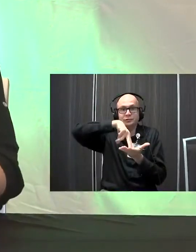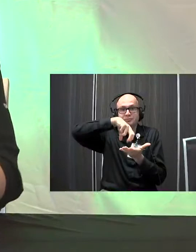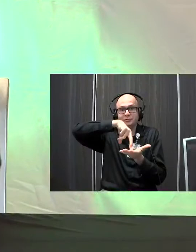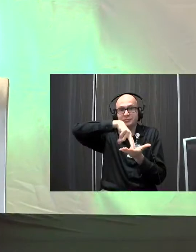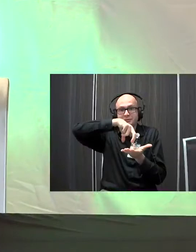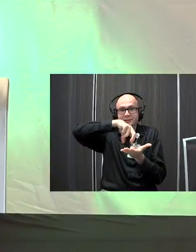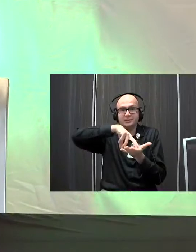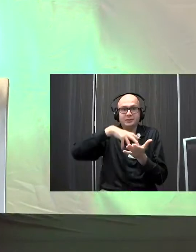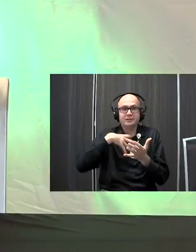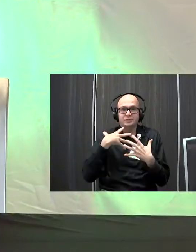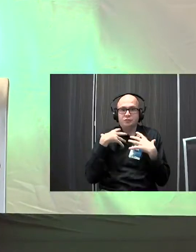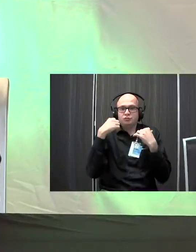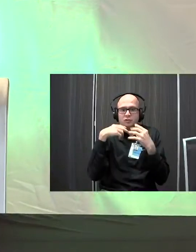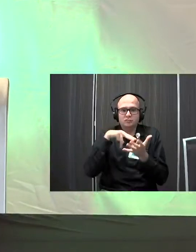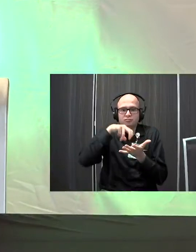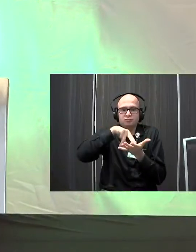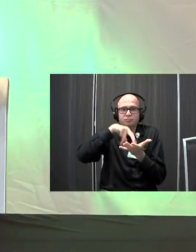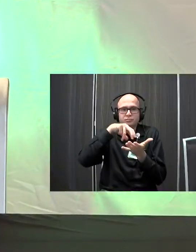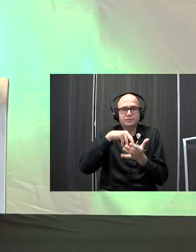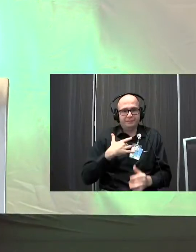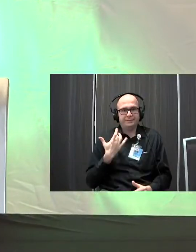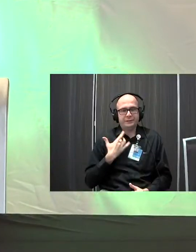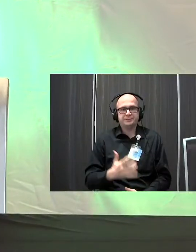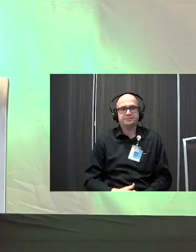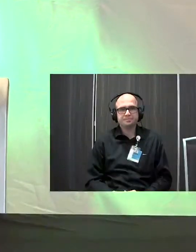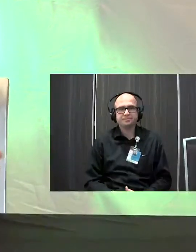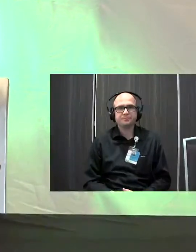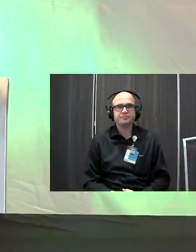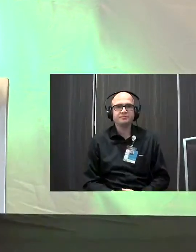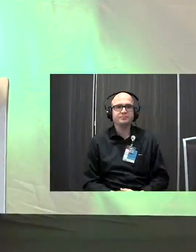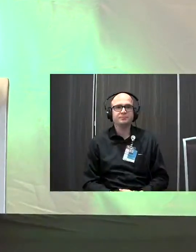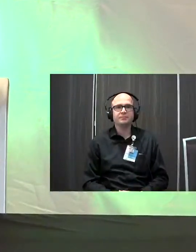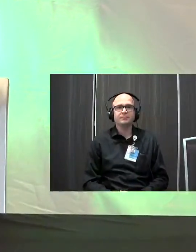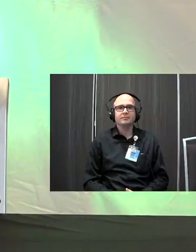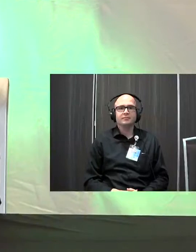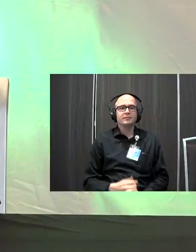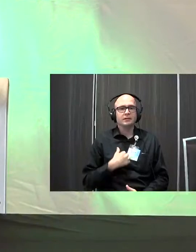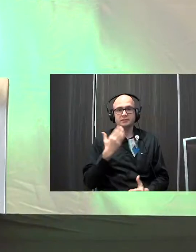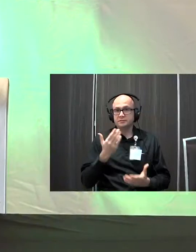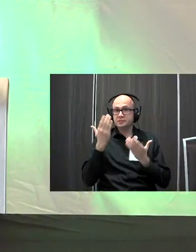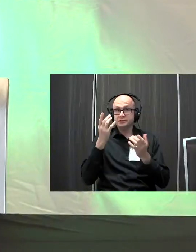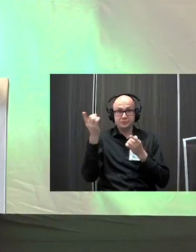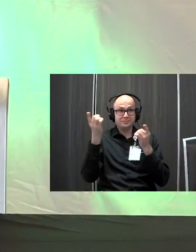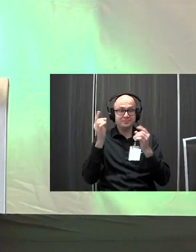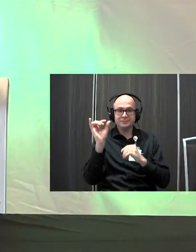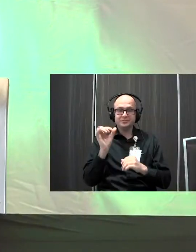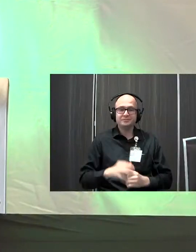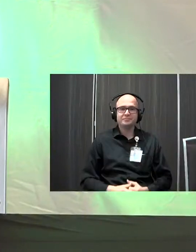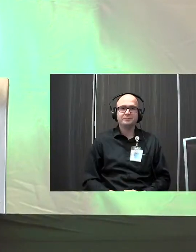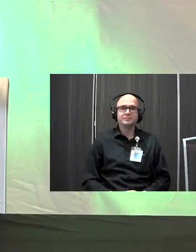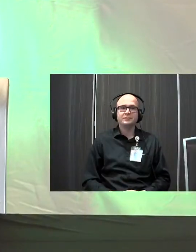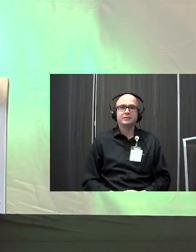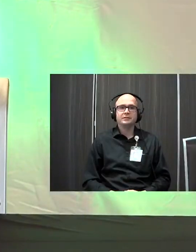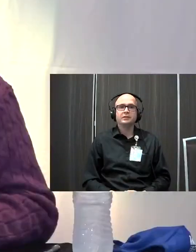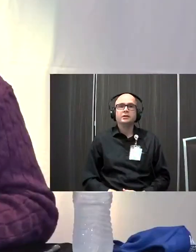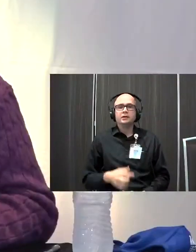that really strong input on their feet? I think I like the suggestions that you guys said too. I think Yeah, I